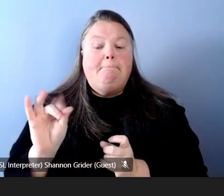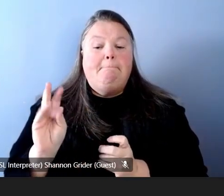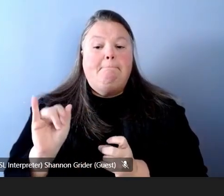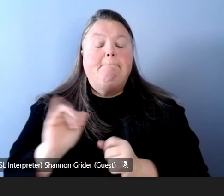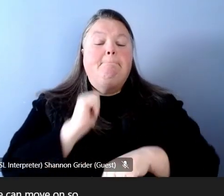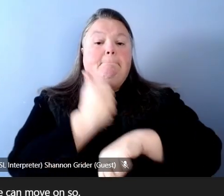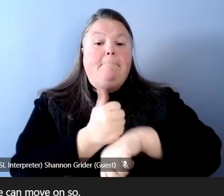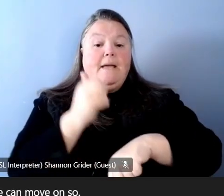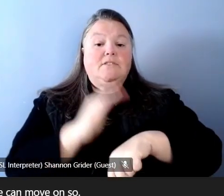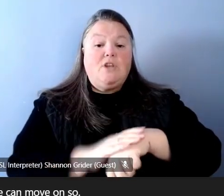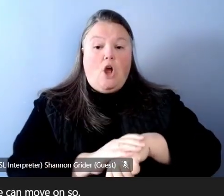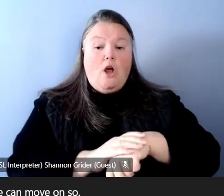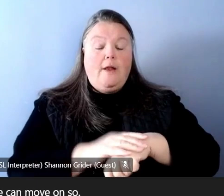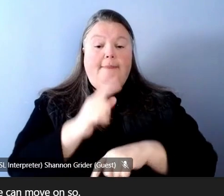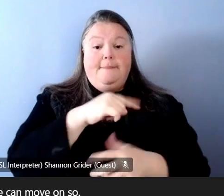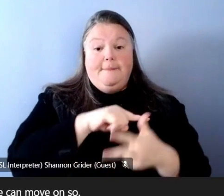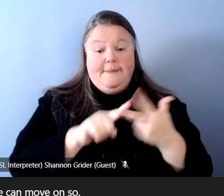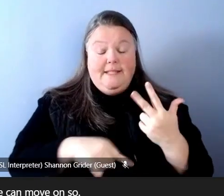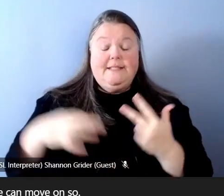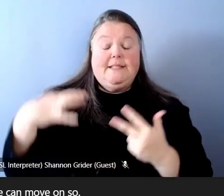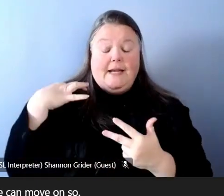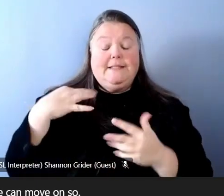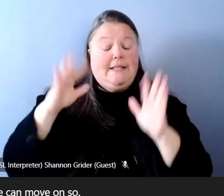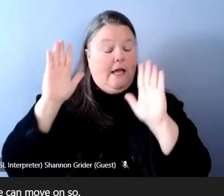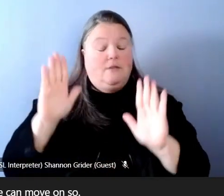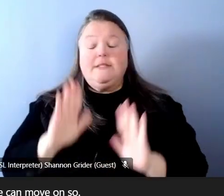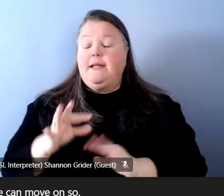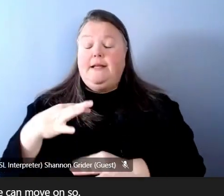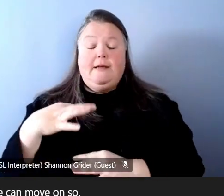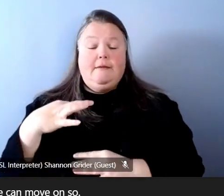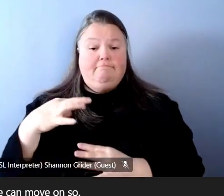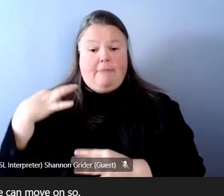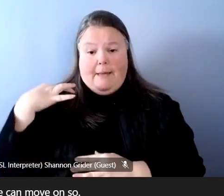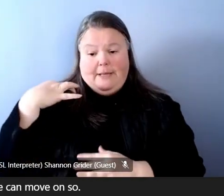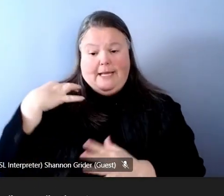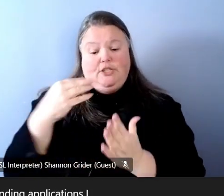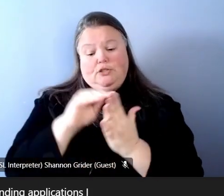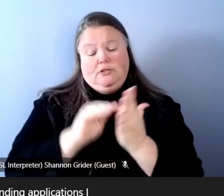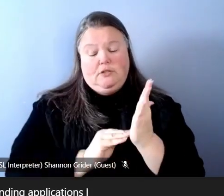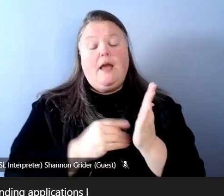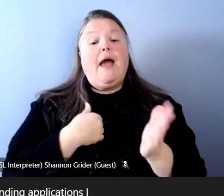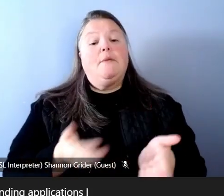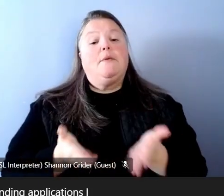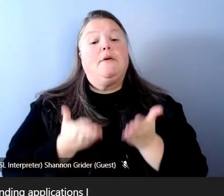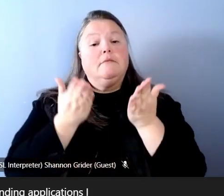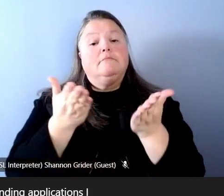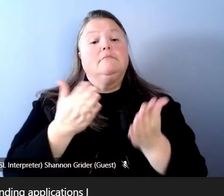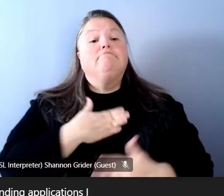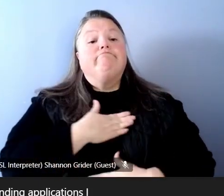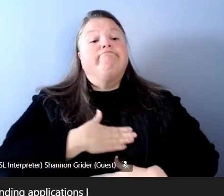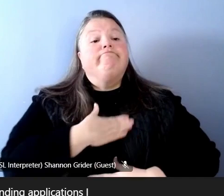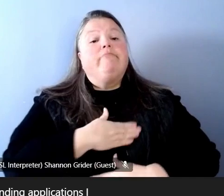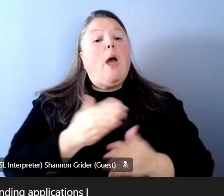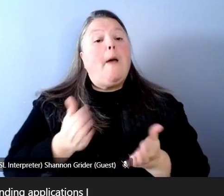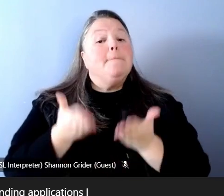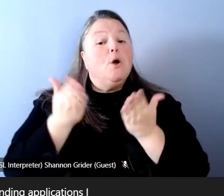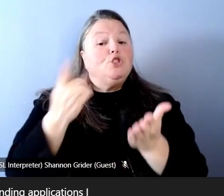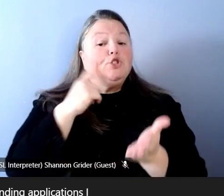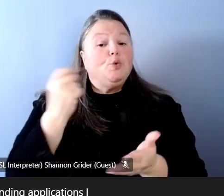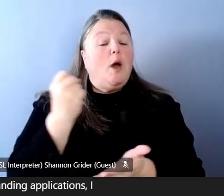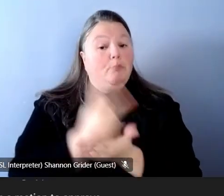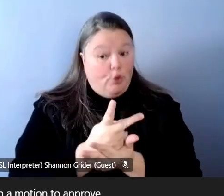based on these candidates' outstanding applications, I would ask the committee to entertain a motion to approve